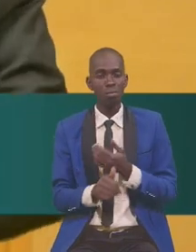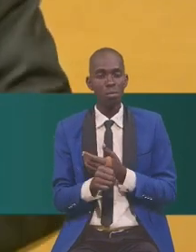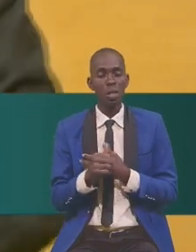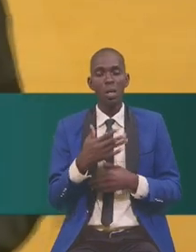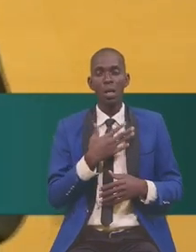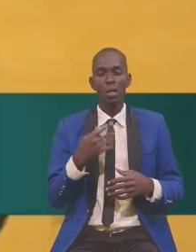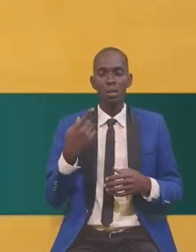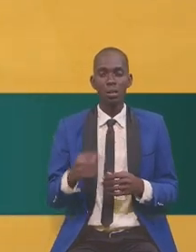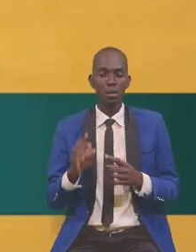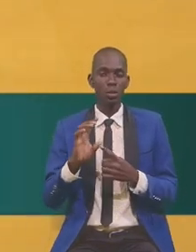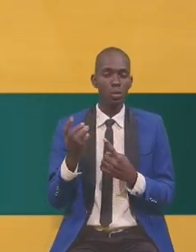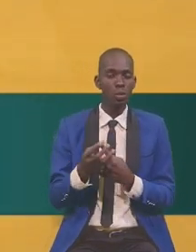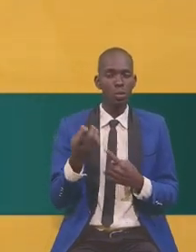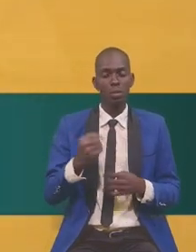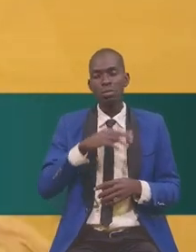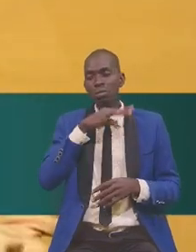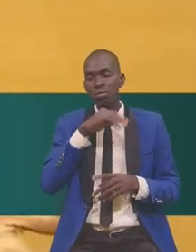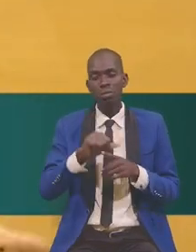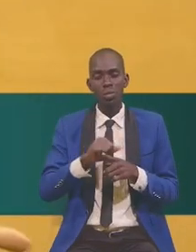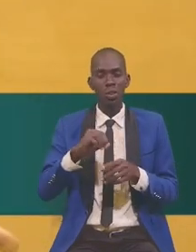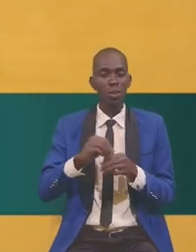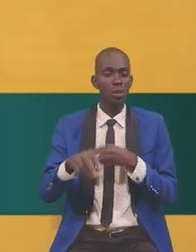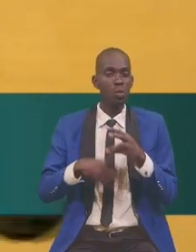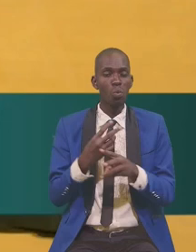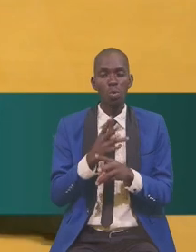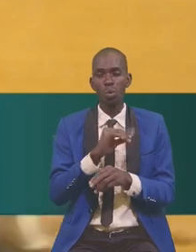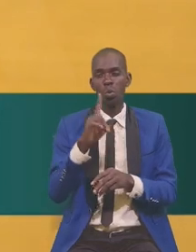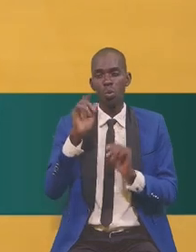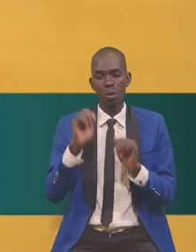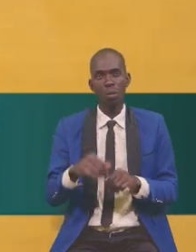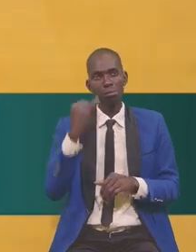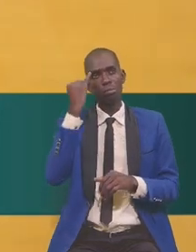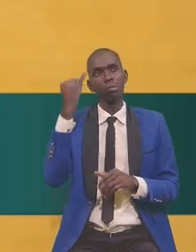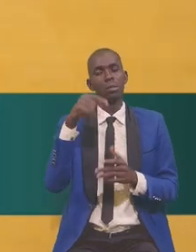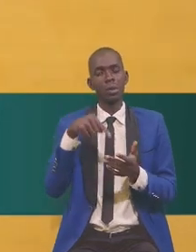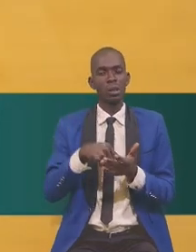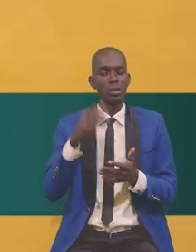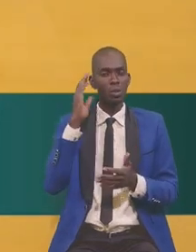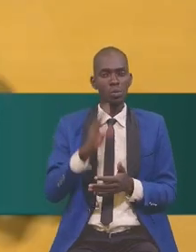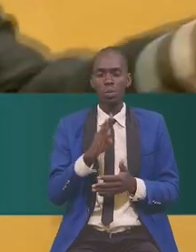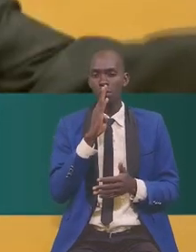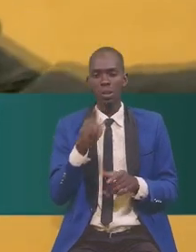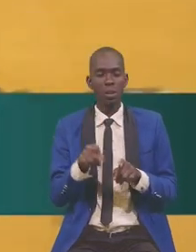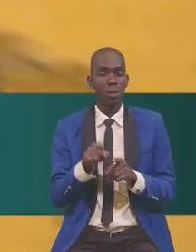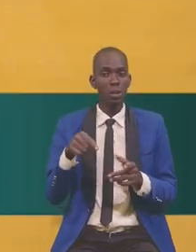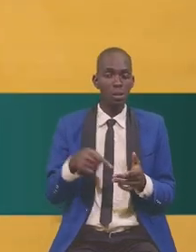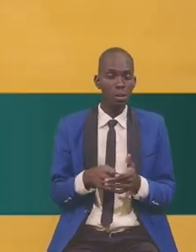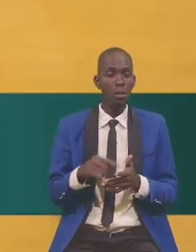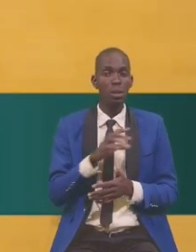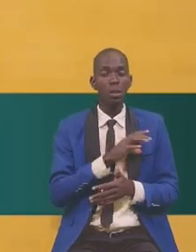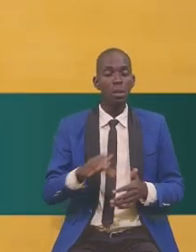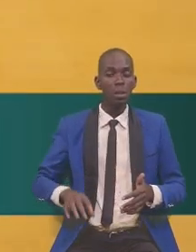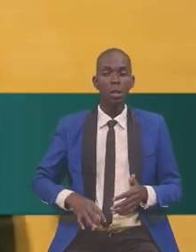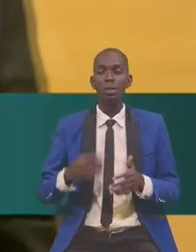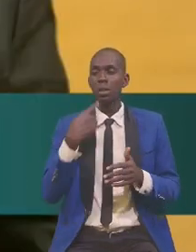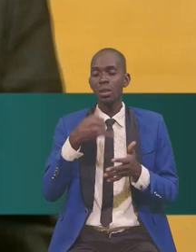the corruption of the world, nobody can imagine that this will be. No, there's no imagination. Christ already said